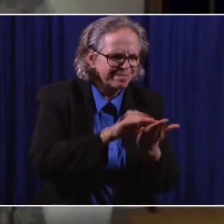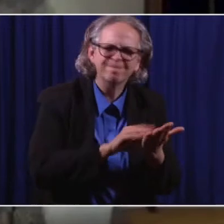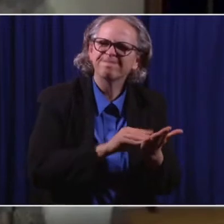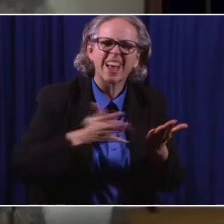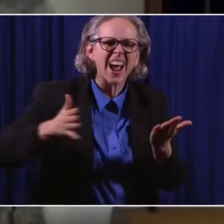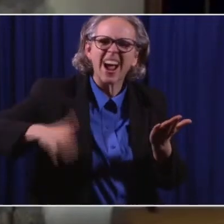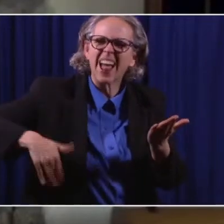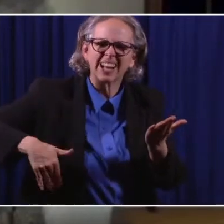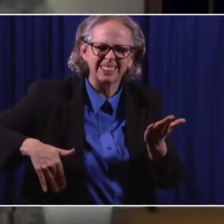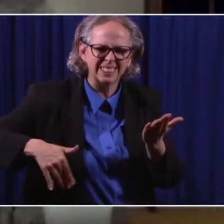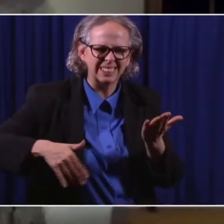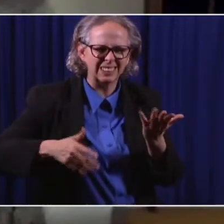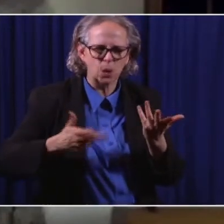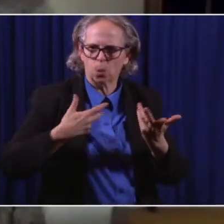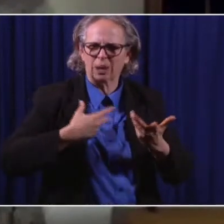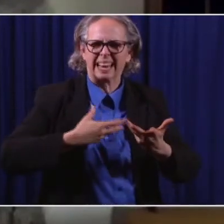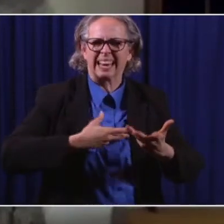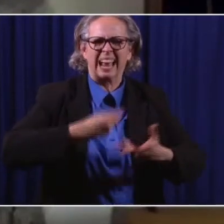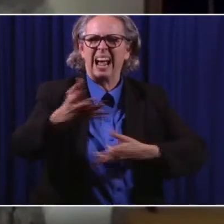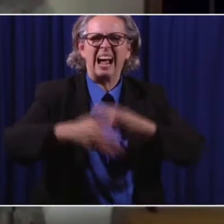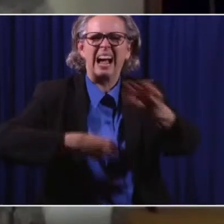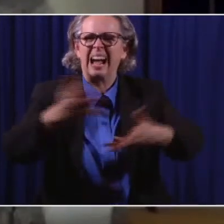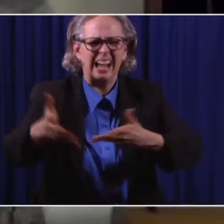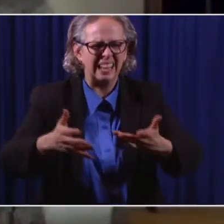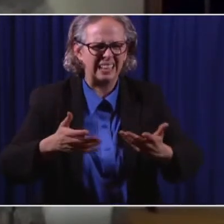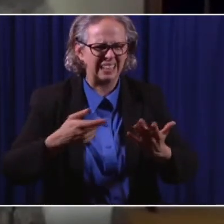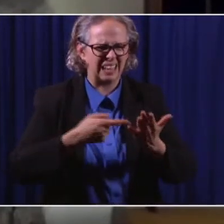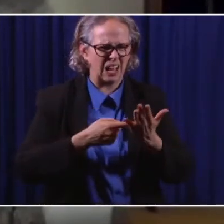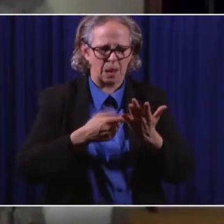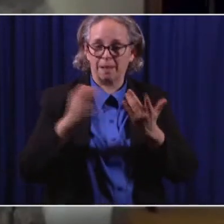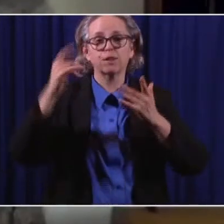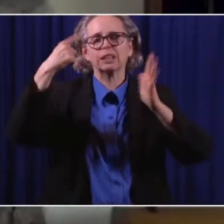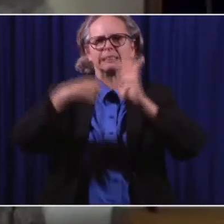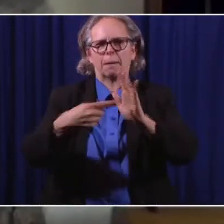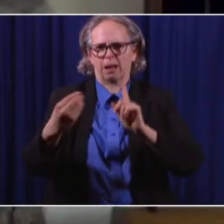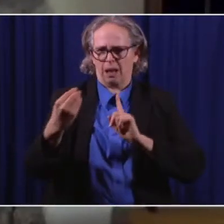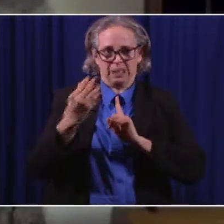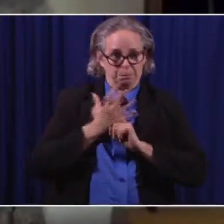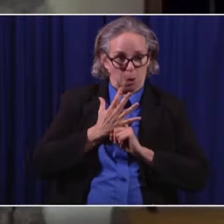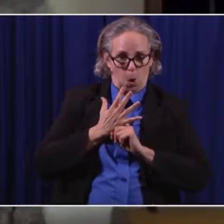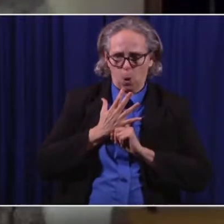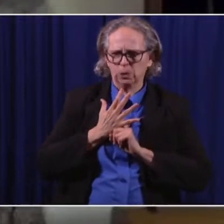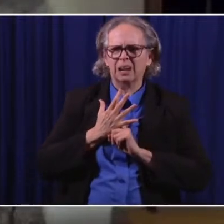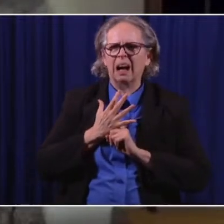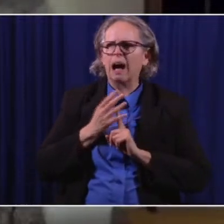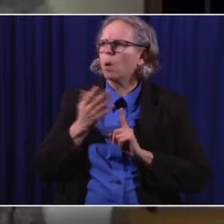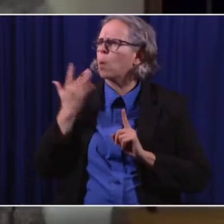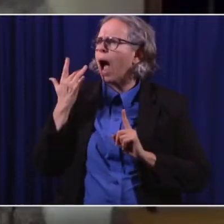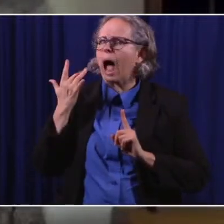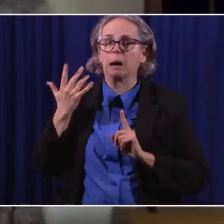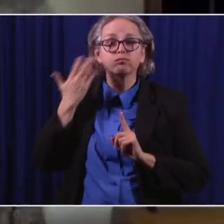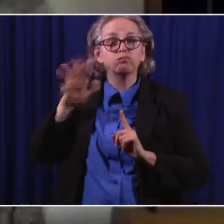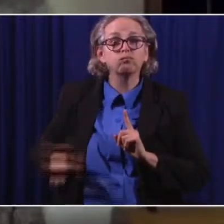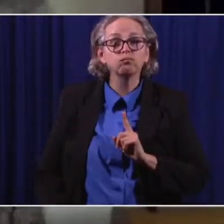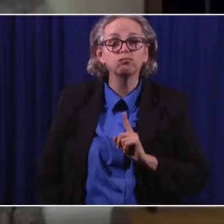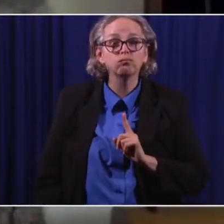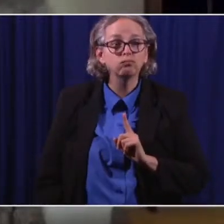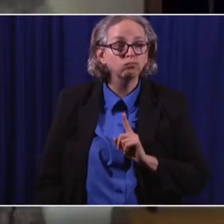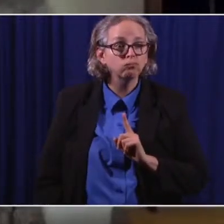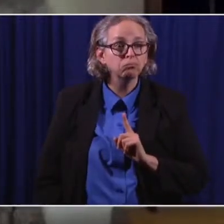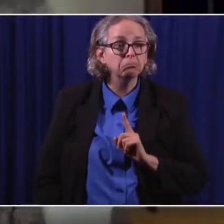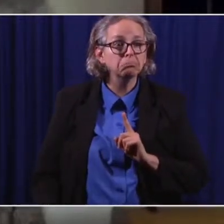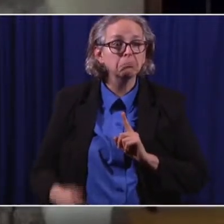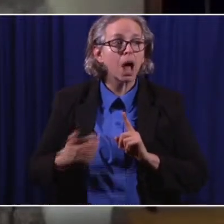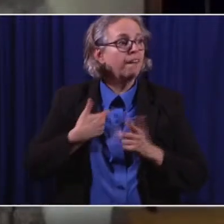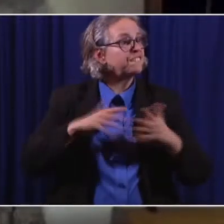determined where that person got it. So what you may have is a list of places this person has been during that period of time. Might